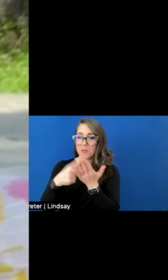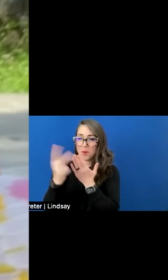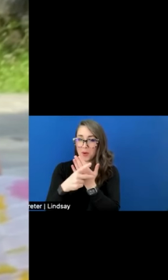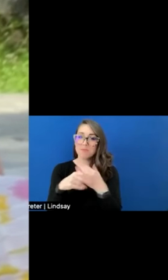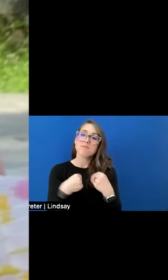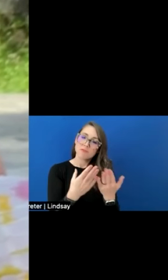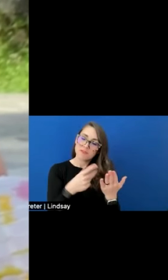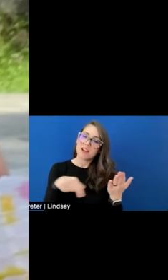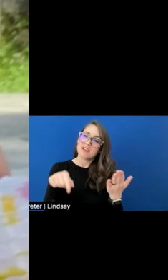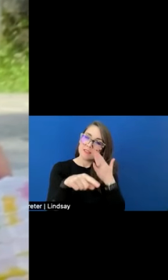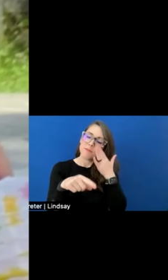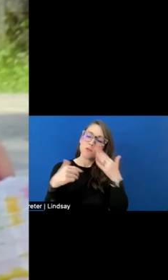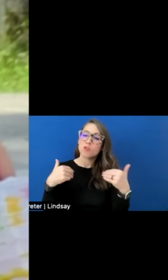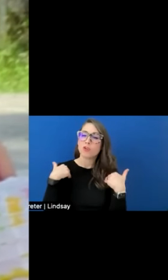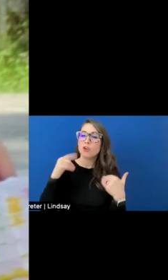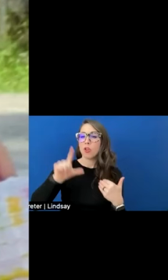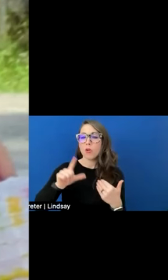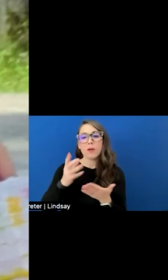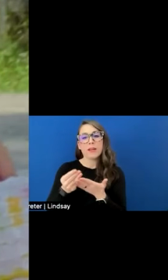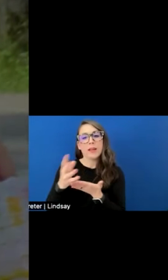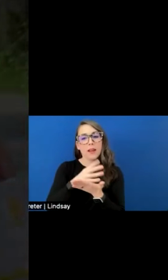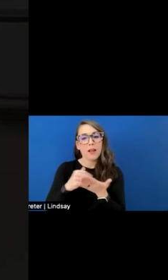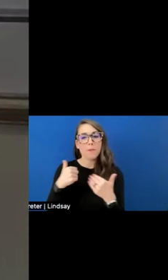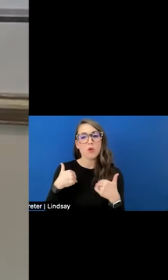for low-income youth experiencing trauma or depression.